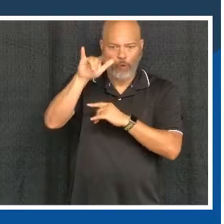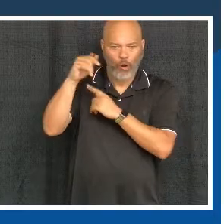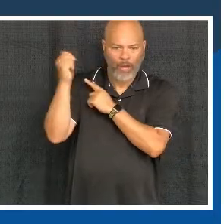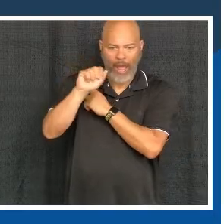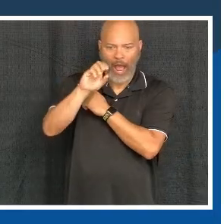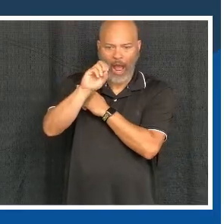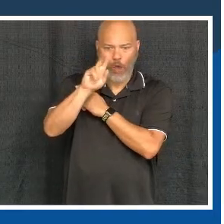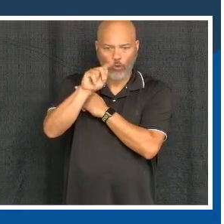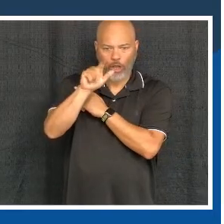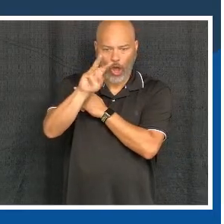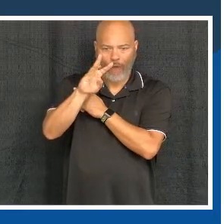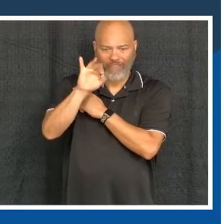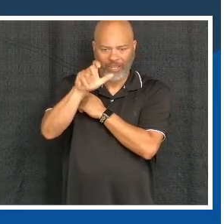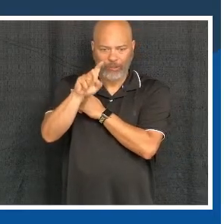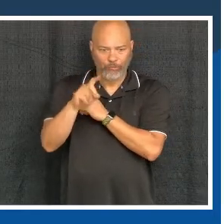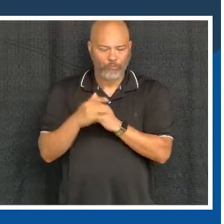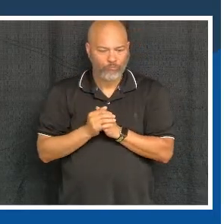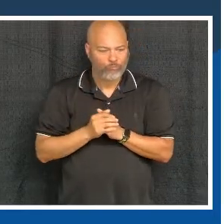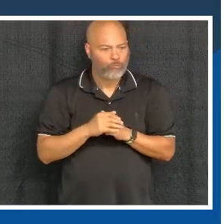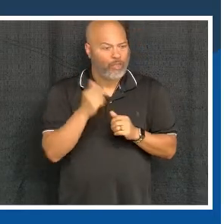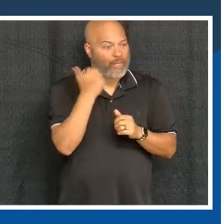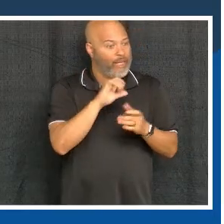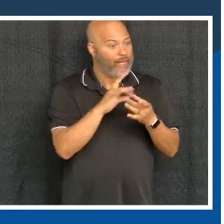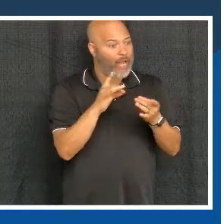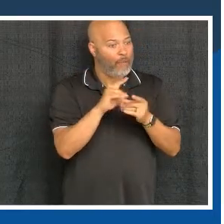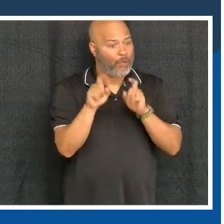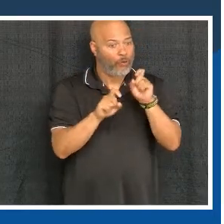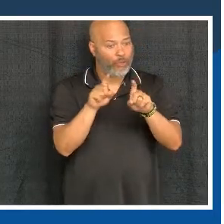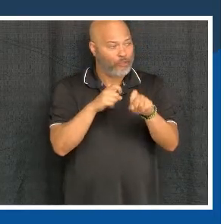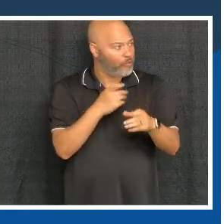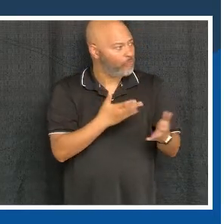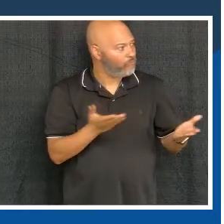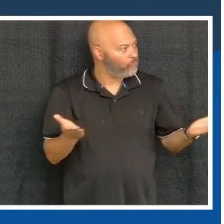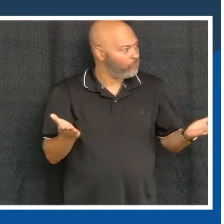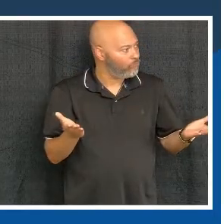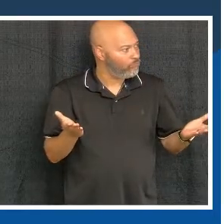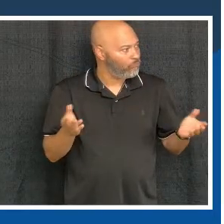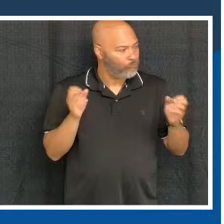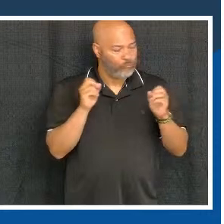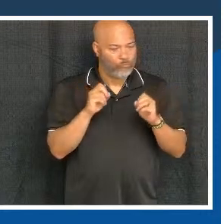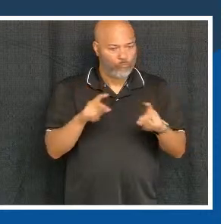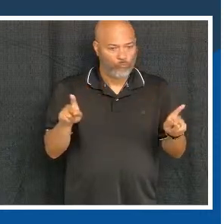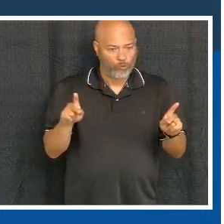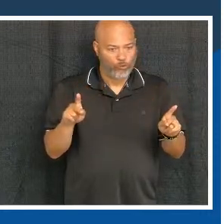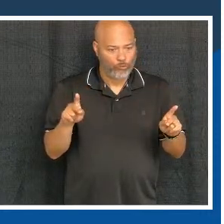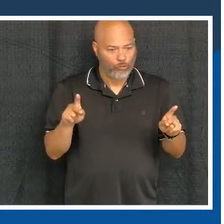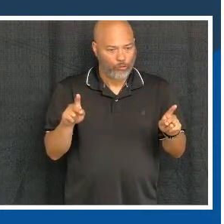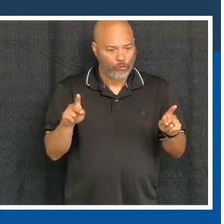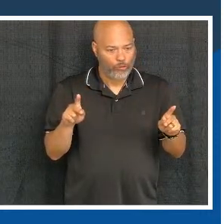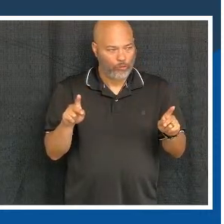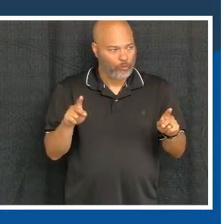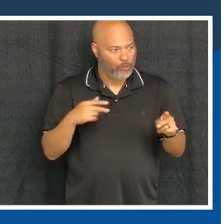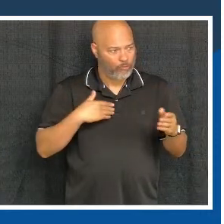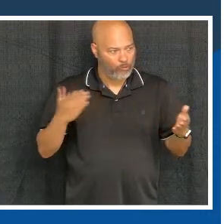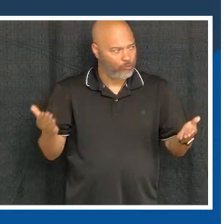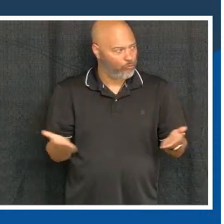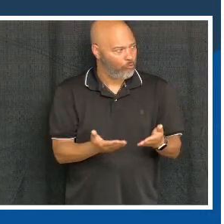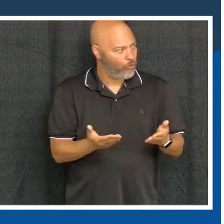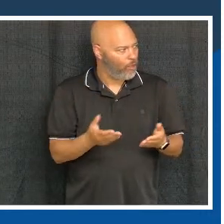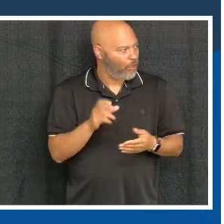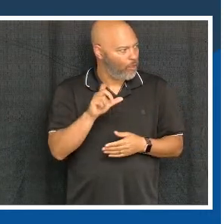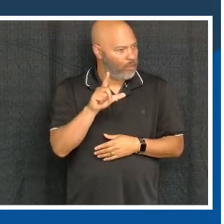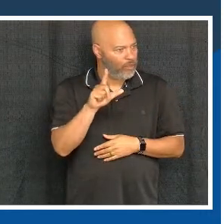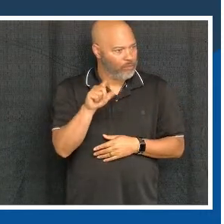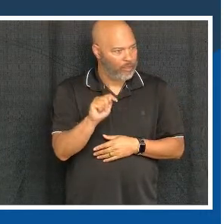Okay, Outlaw Field. All right, any more comment or question? All right, let me introduce Lieutenant Melissa Spielhagen,